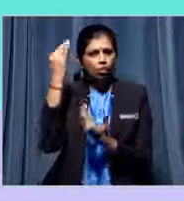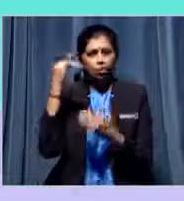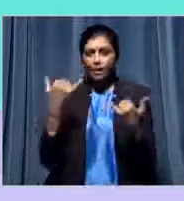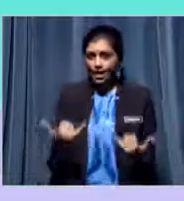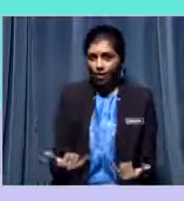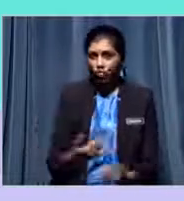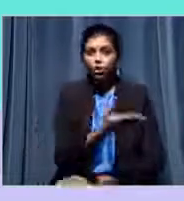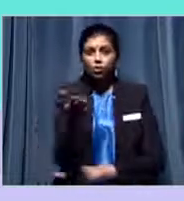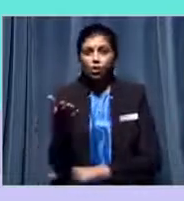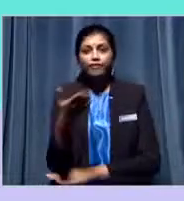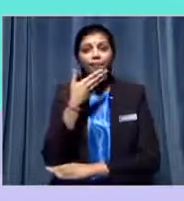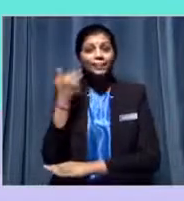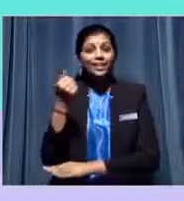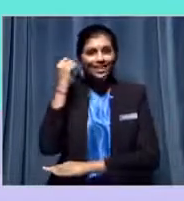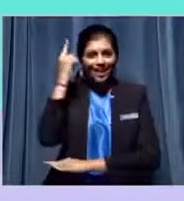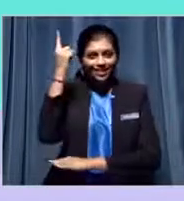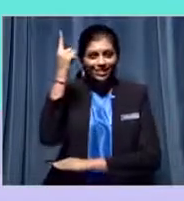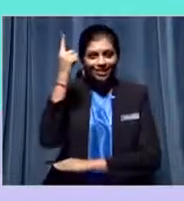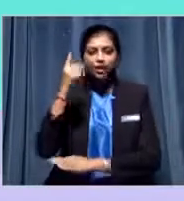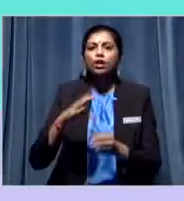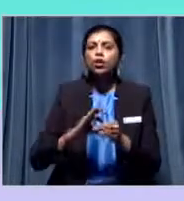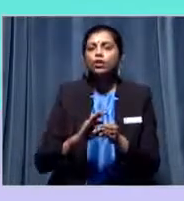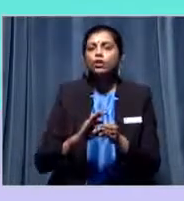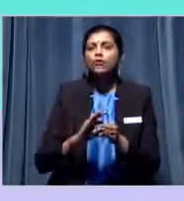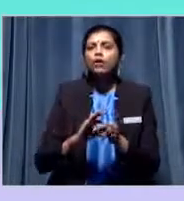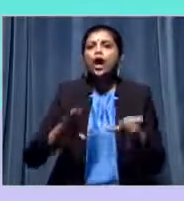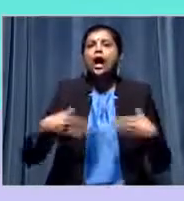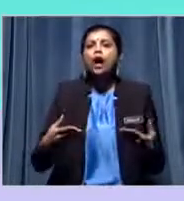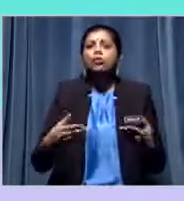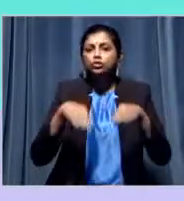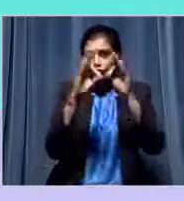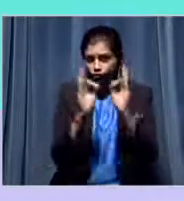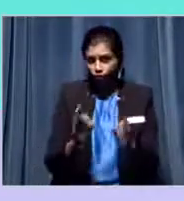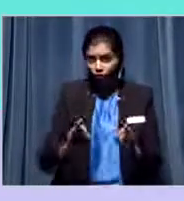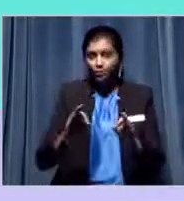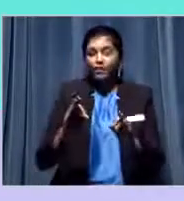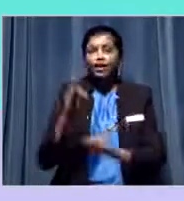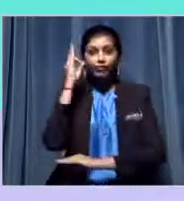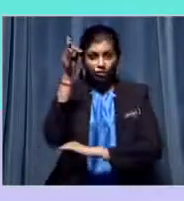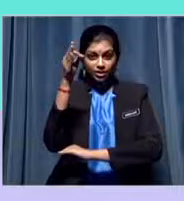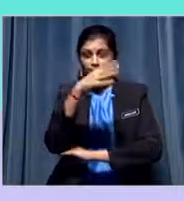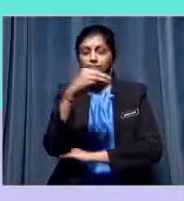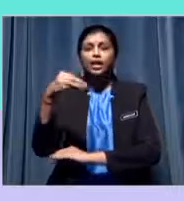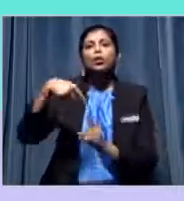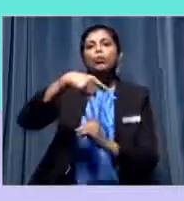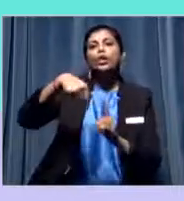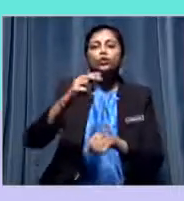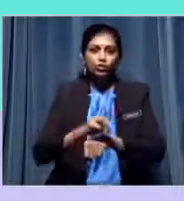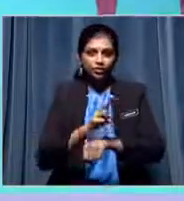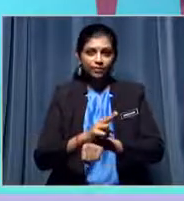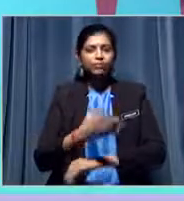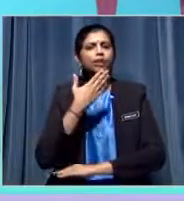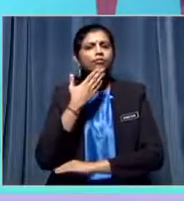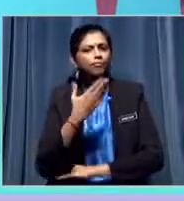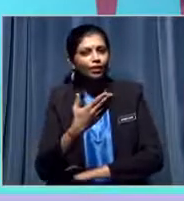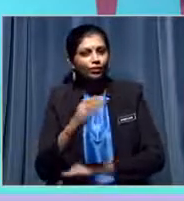you have a better understanding of how to form the future tense and when to use them. Thank you for